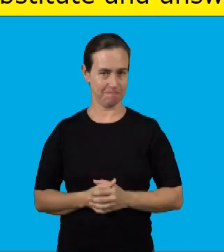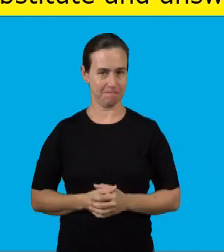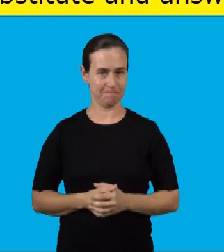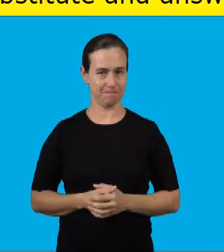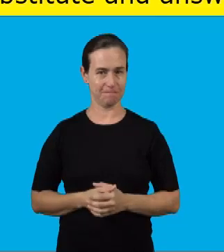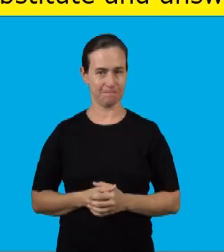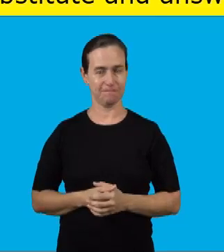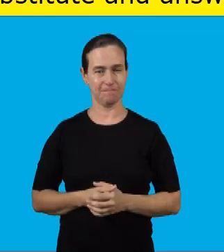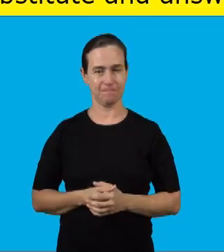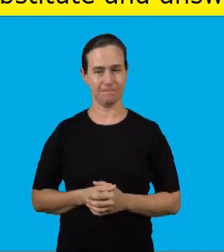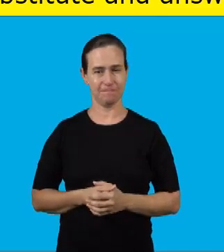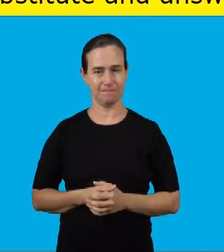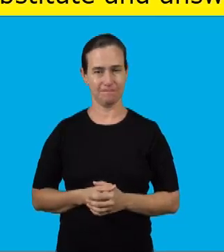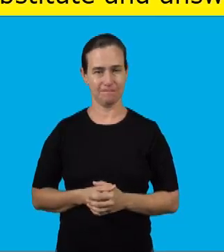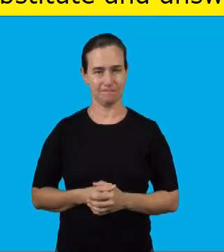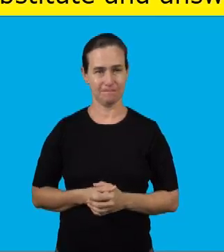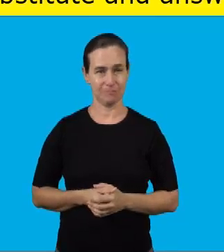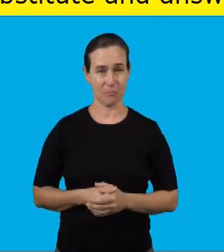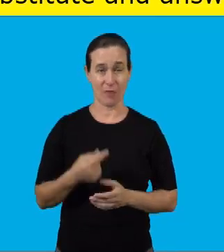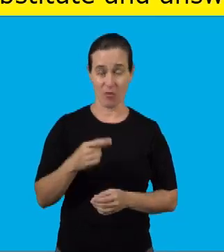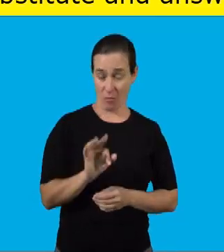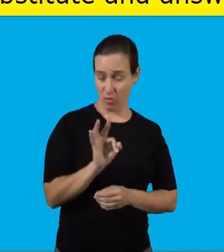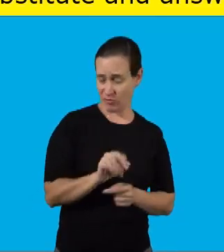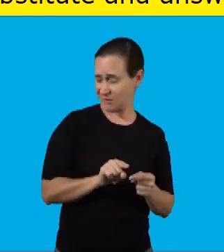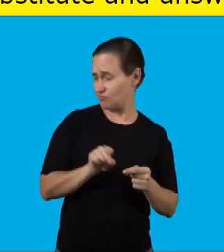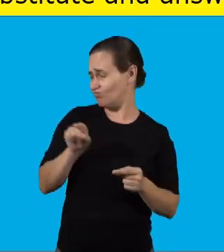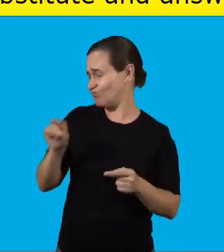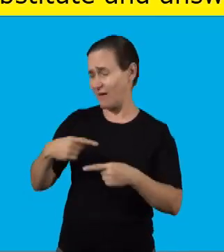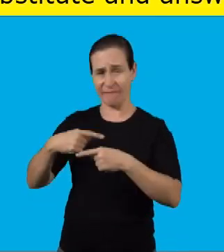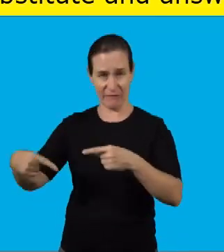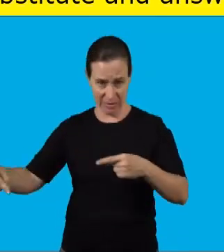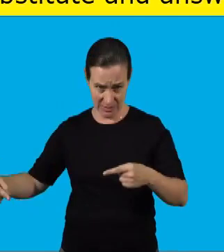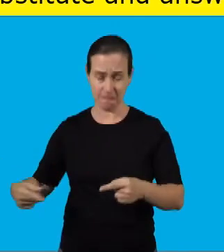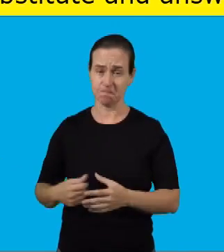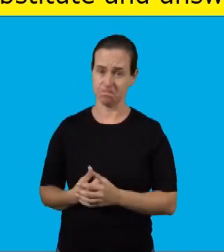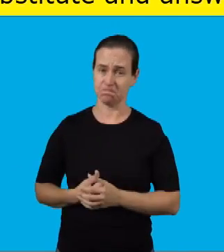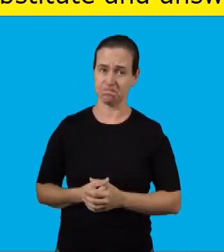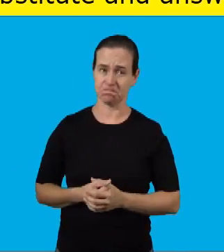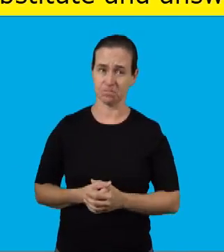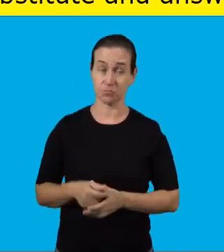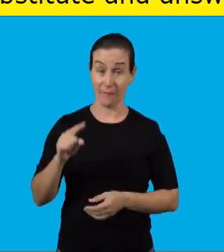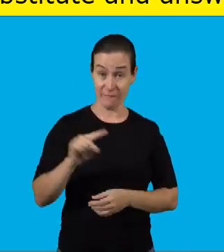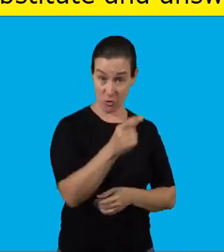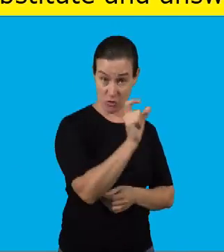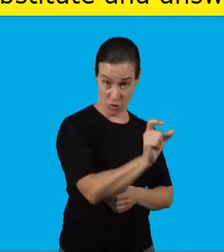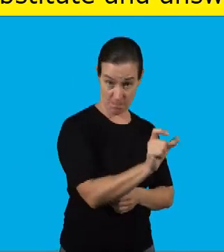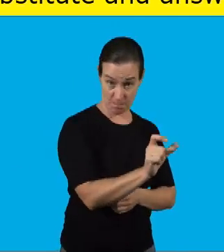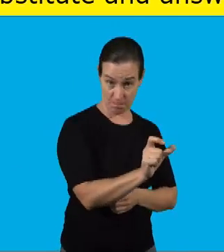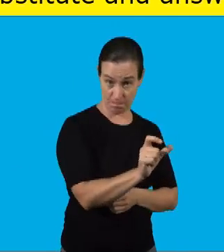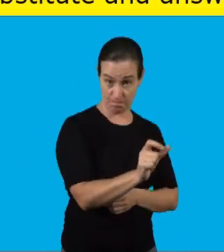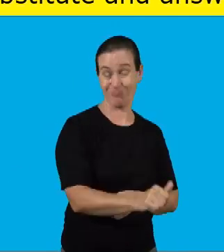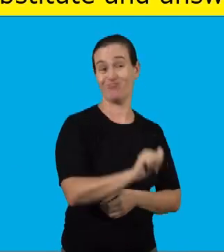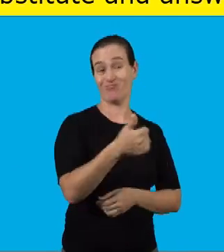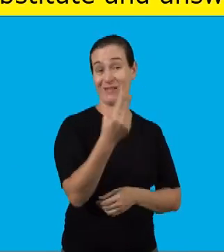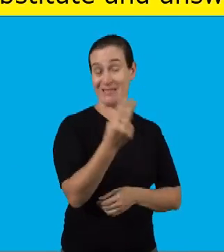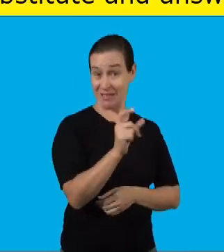the sum of all of those numbers from 3 right up until infinity. So again, we've got that first term, we've got the